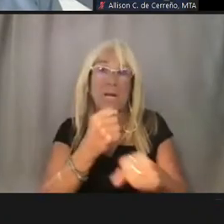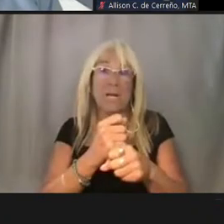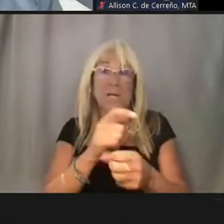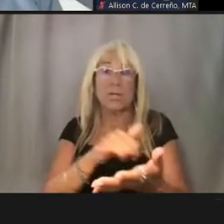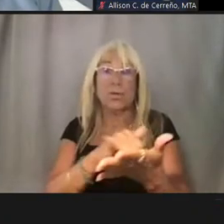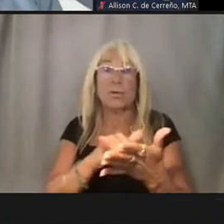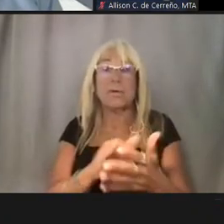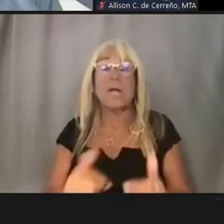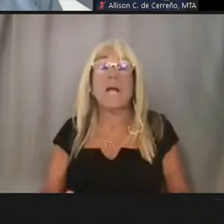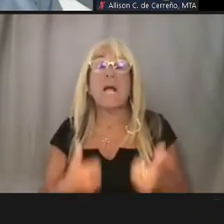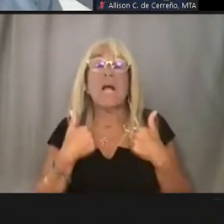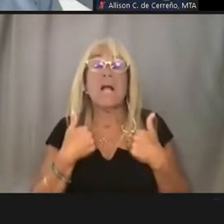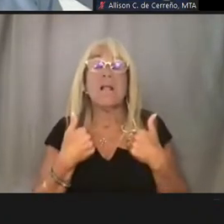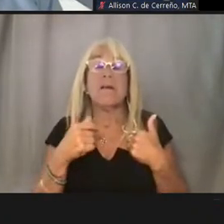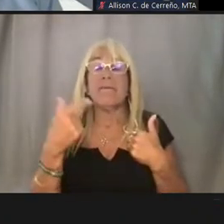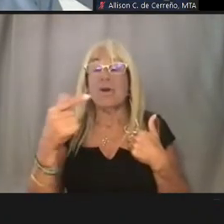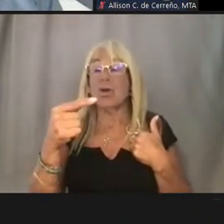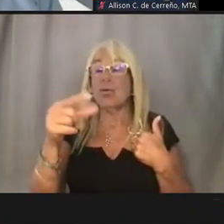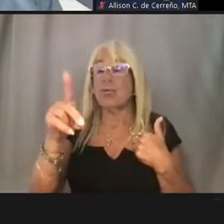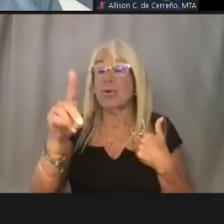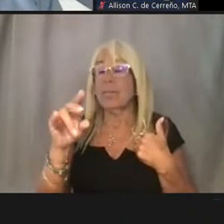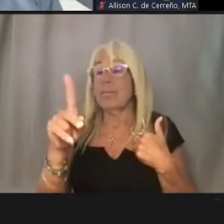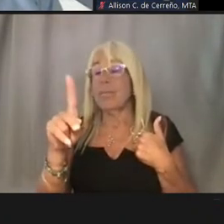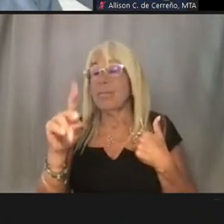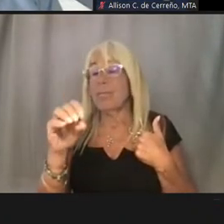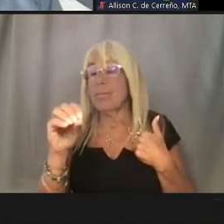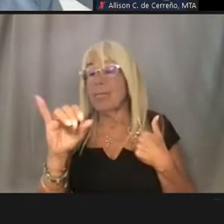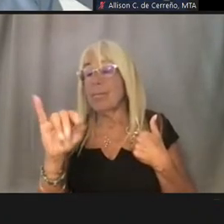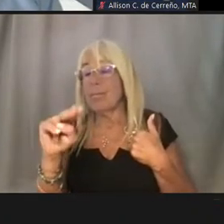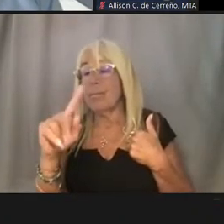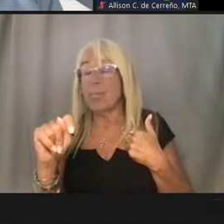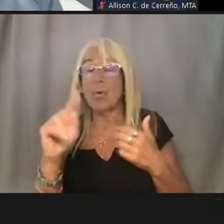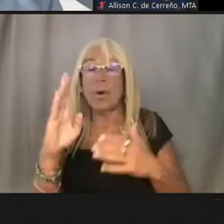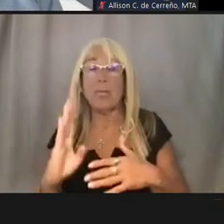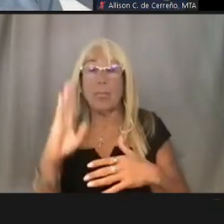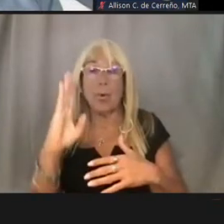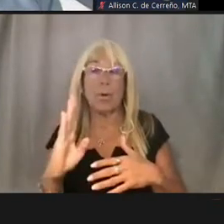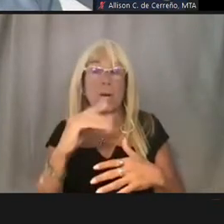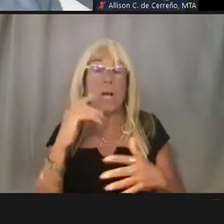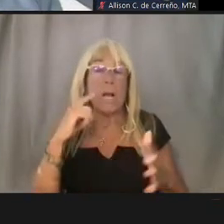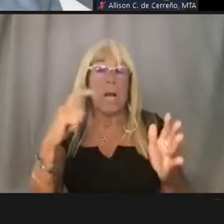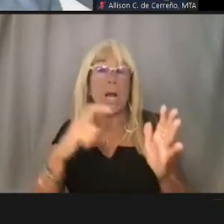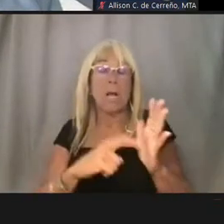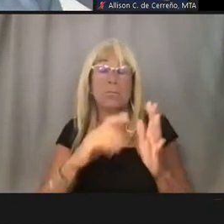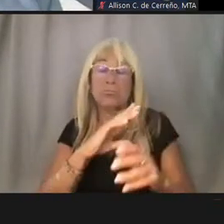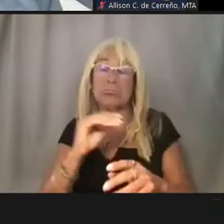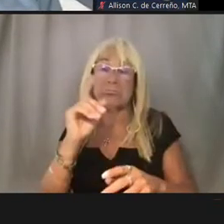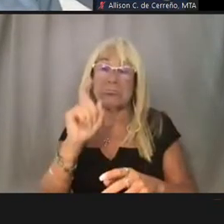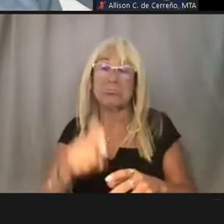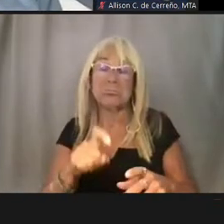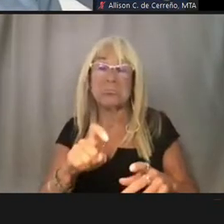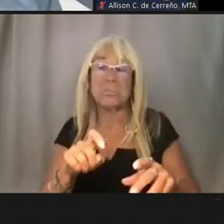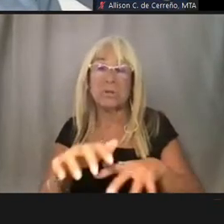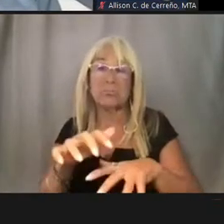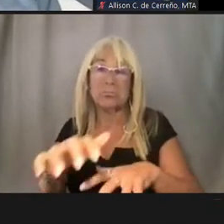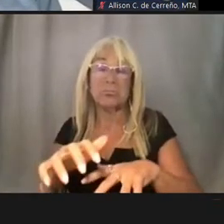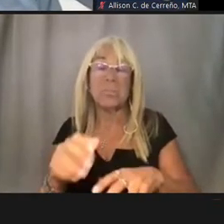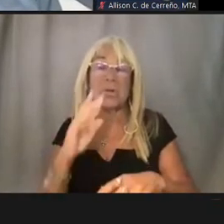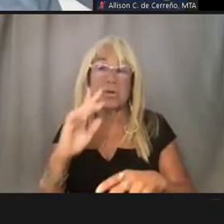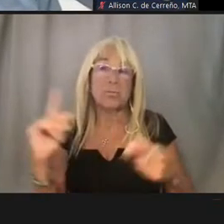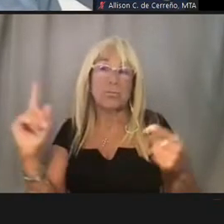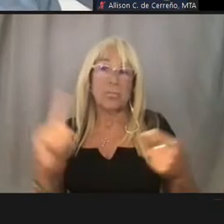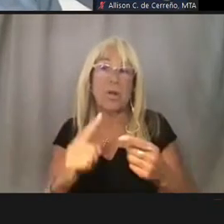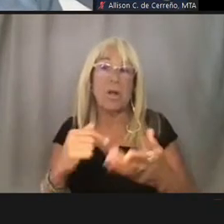in Greenpoint Brooklyn I acknowledge the need for some sort of congestion pricing to address climate change and to help the fund fund the